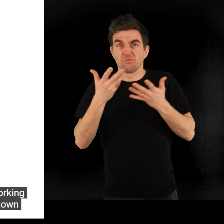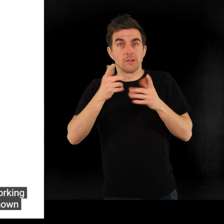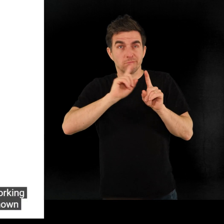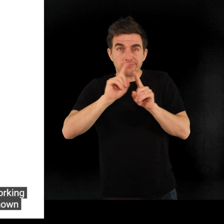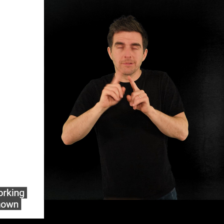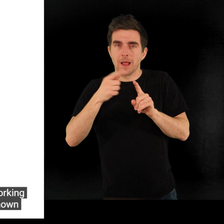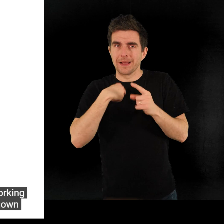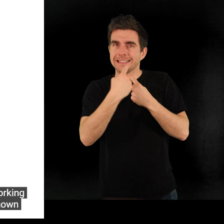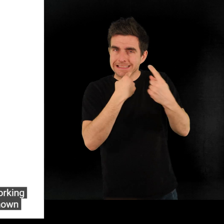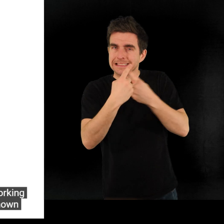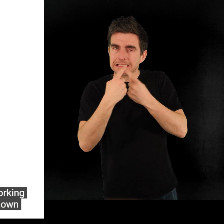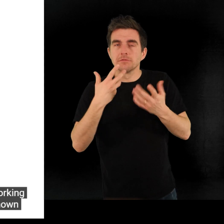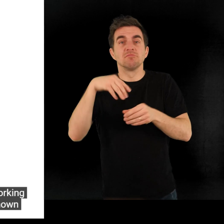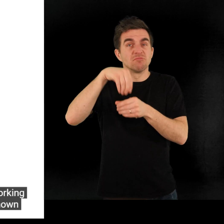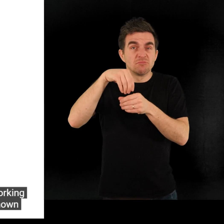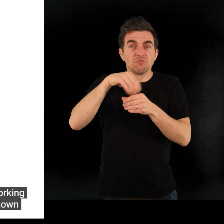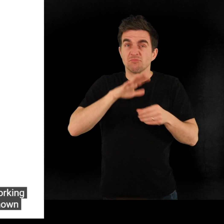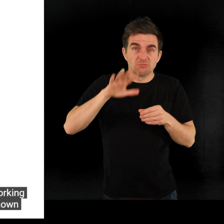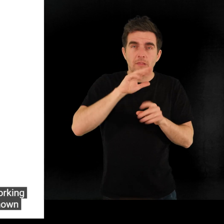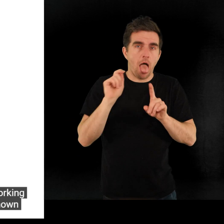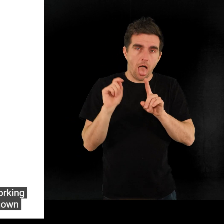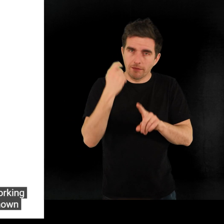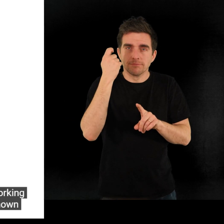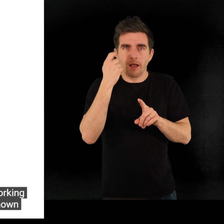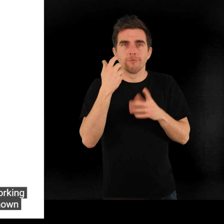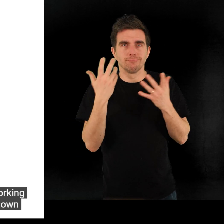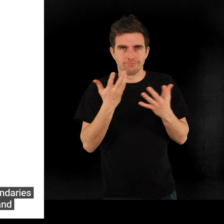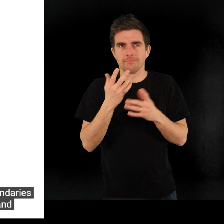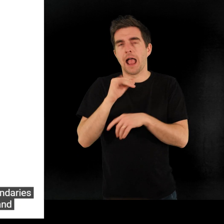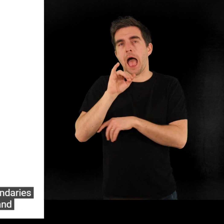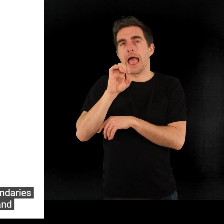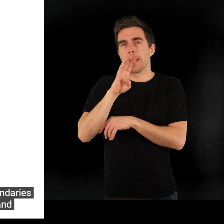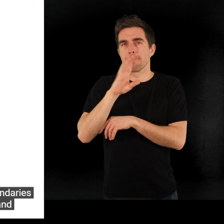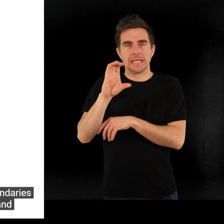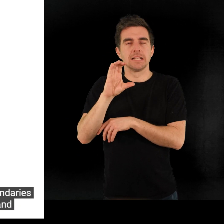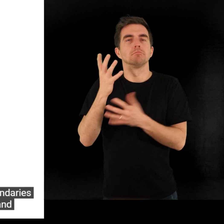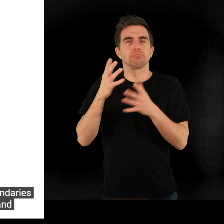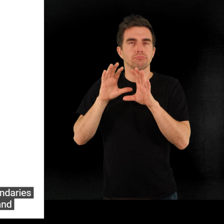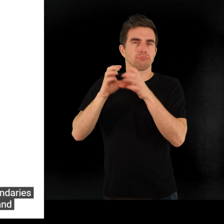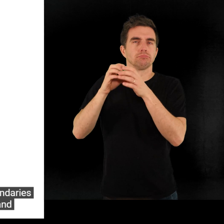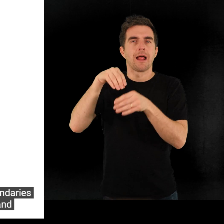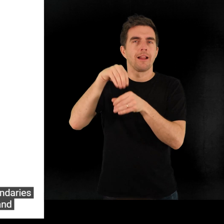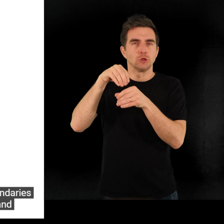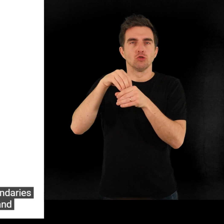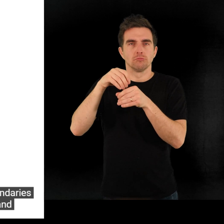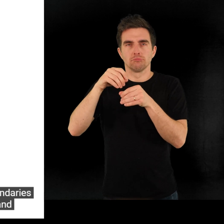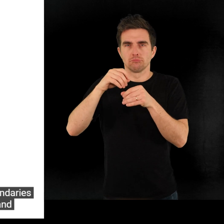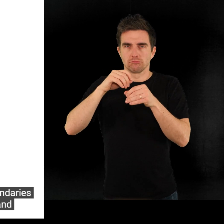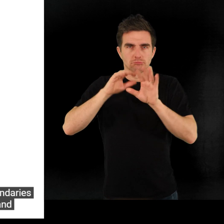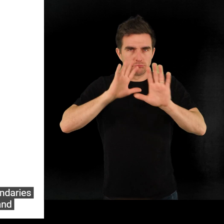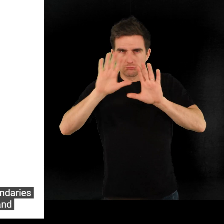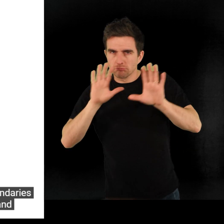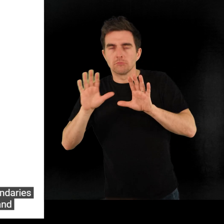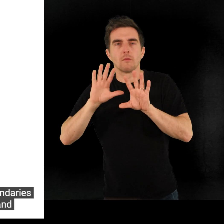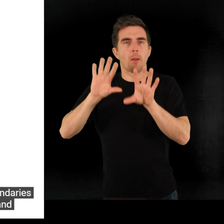we are working with the polling agency in Kenya, which is known as the IEBC, Independent Electoral and Boundaries Commission, and